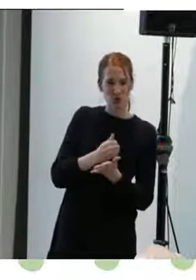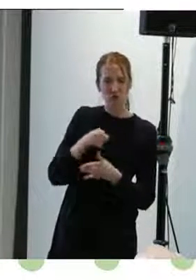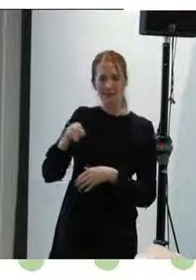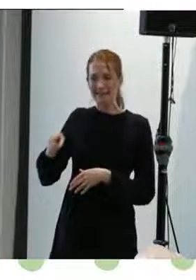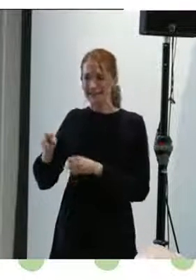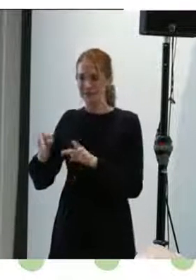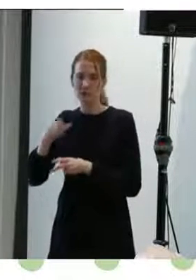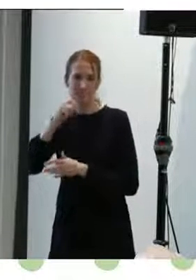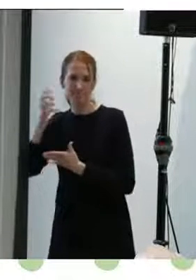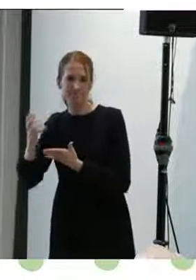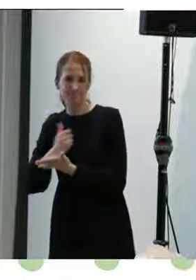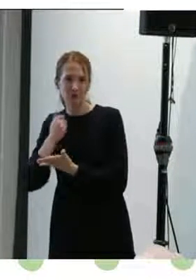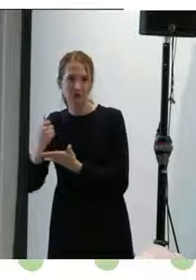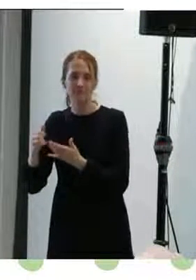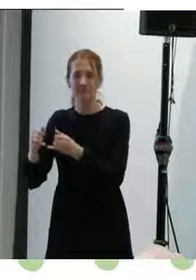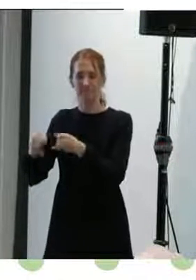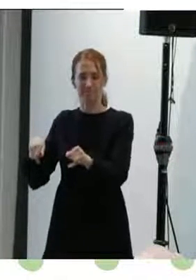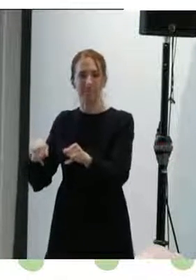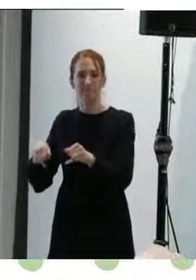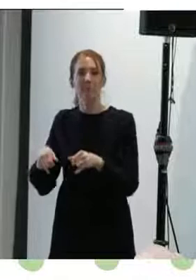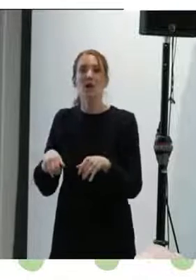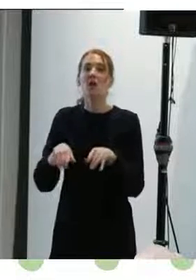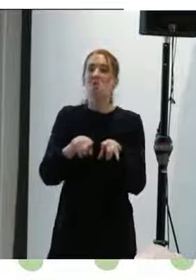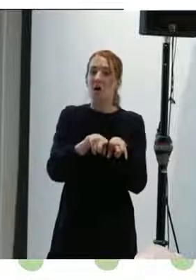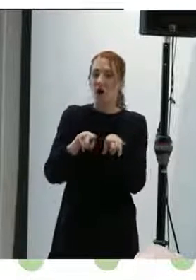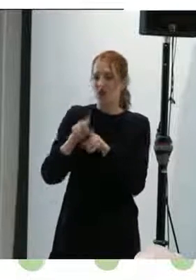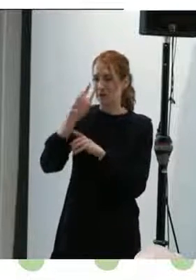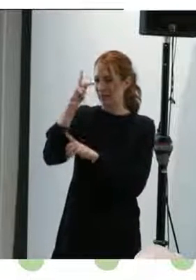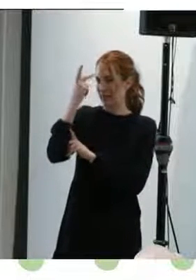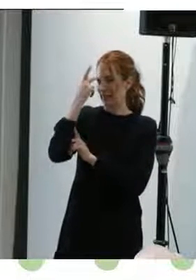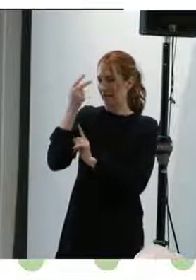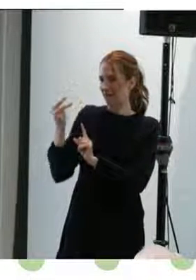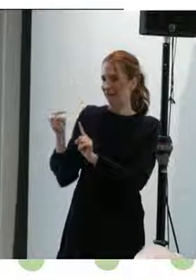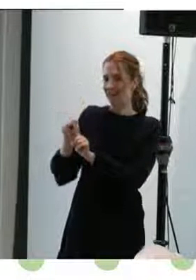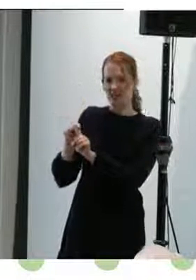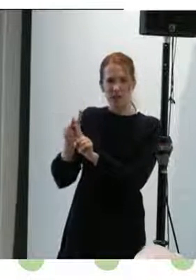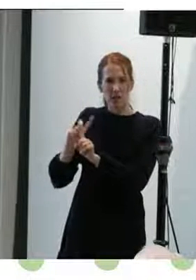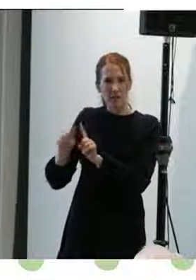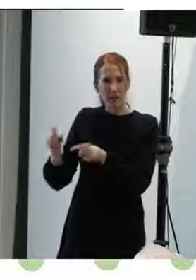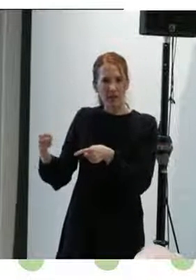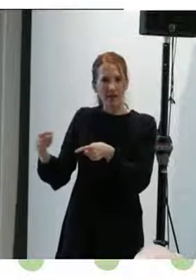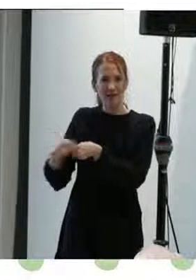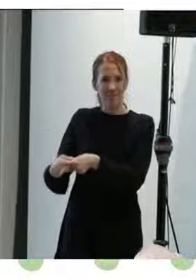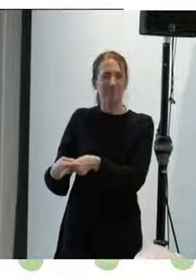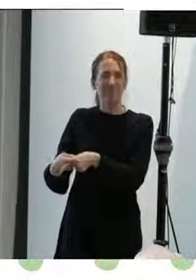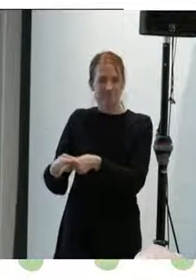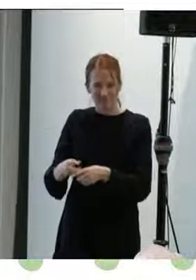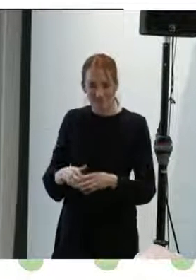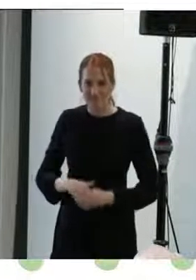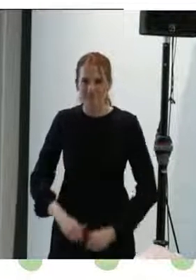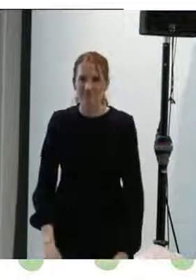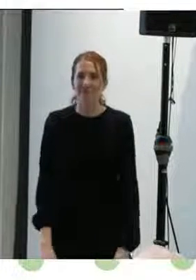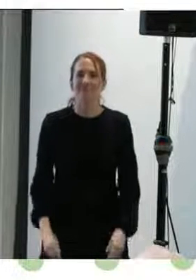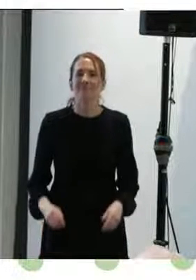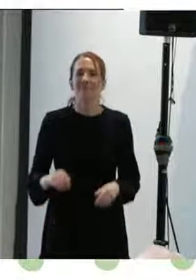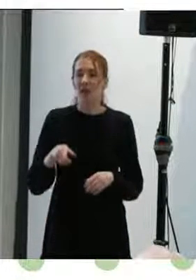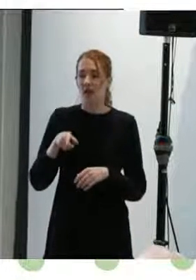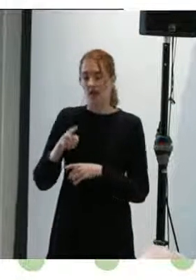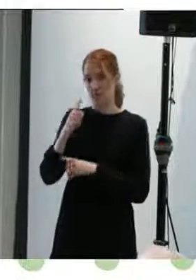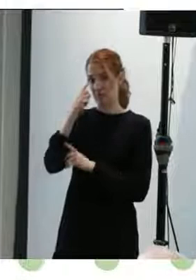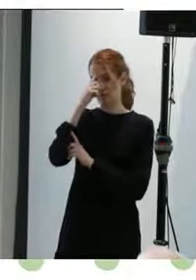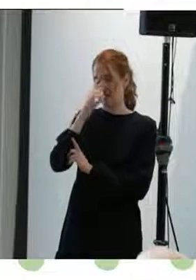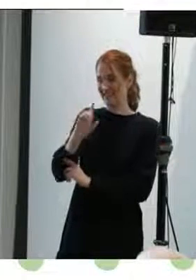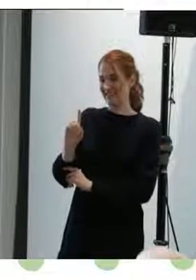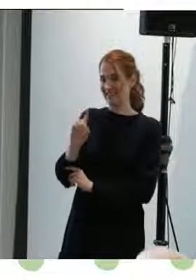stitch together political views that ostensibly conflict with each other. They are convinced that democratic processes